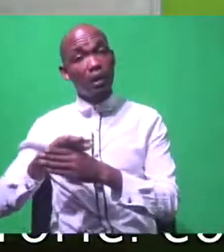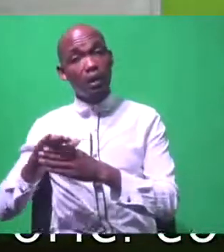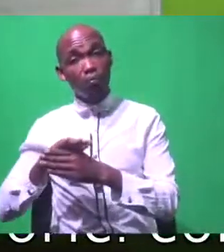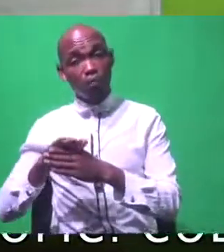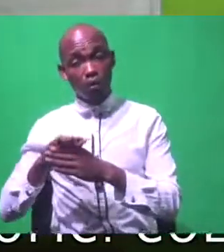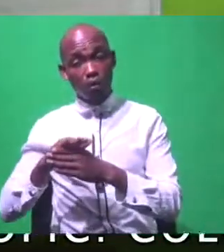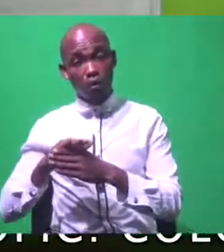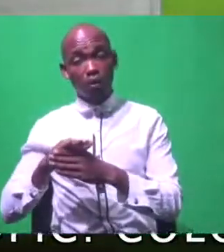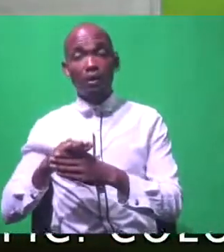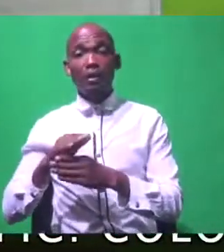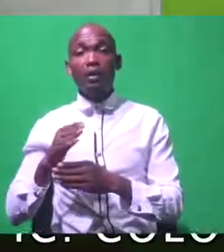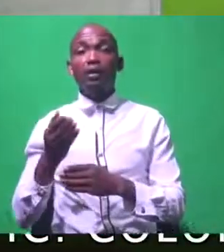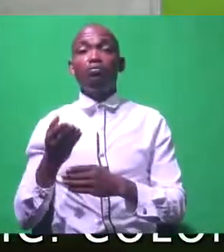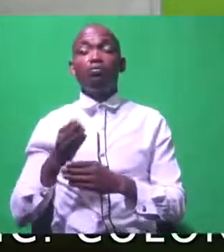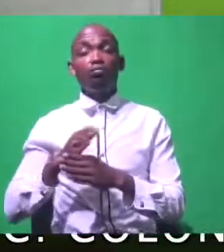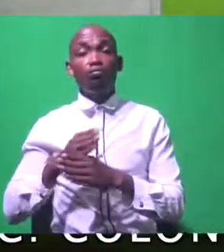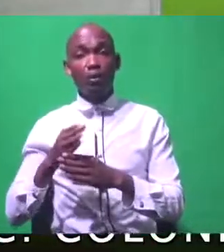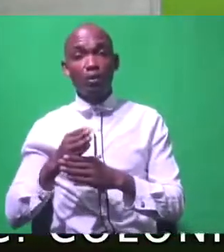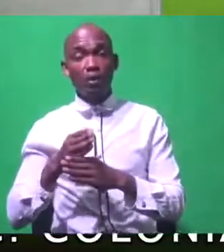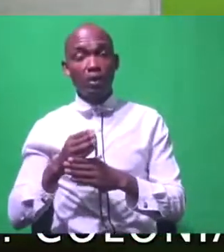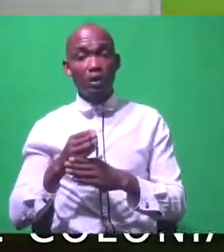of colonial education.